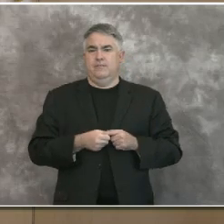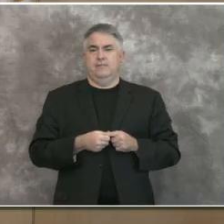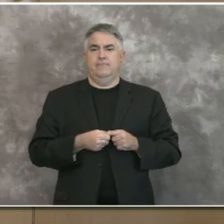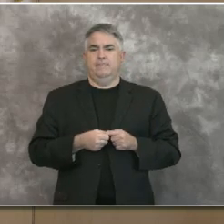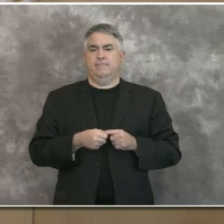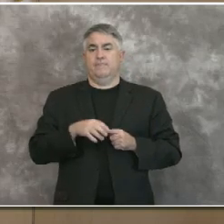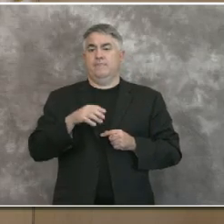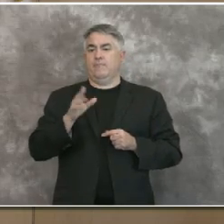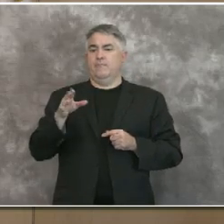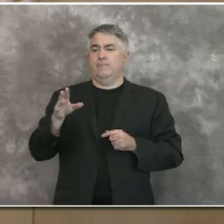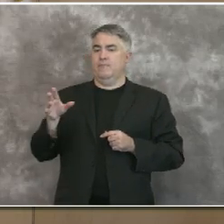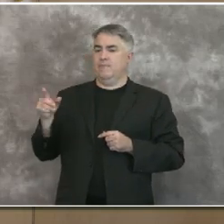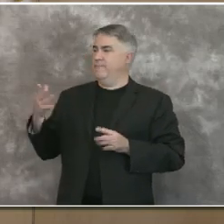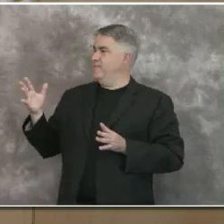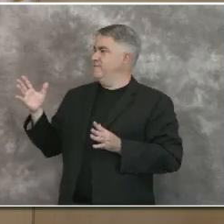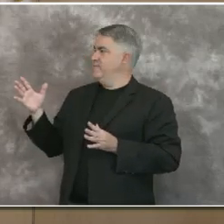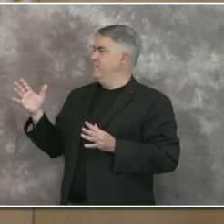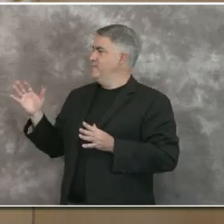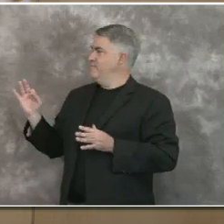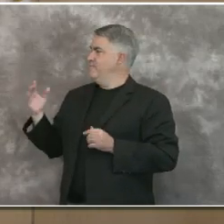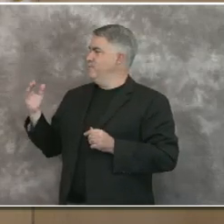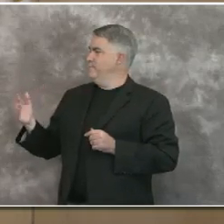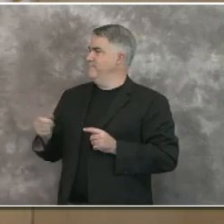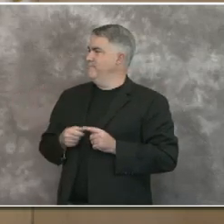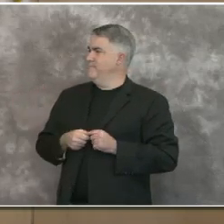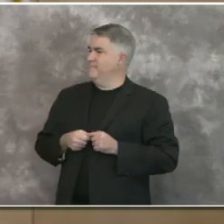Nope, you answered it. Thank you. Thank you.